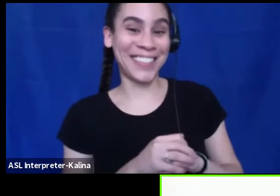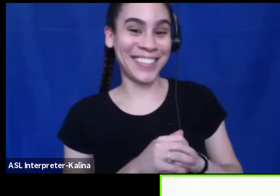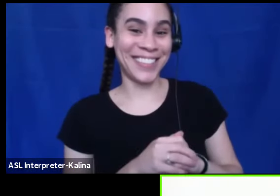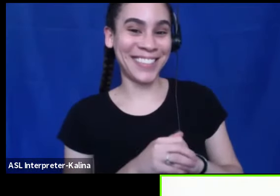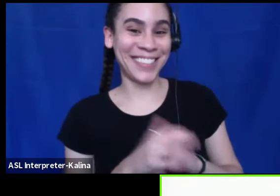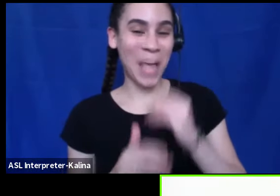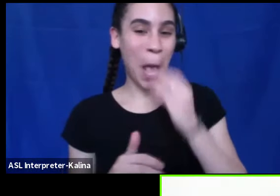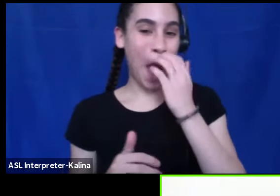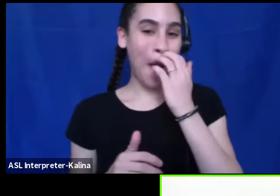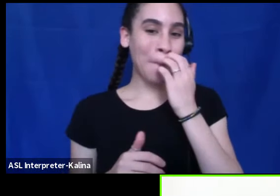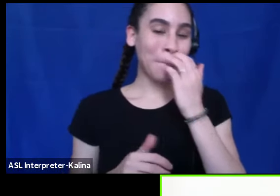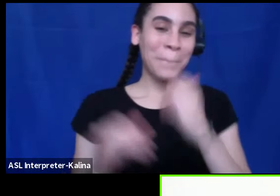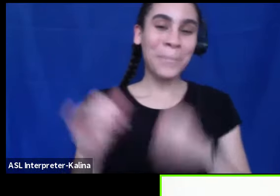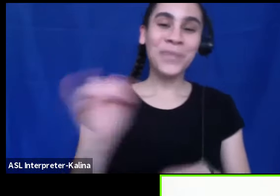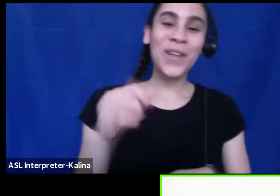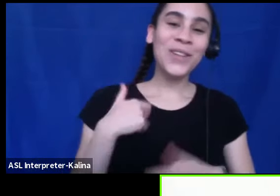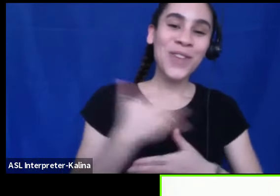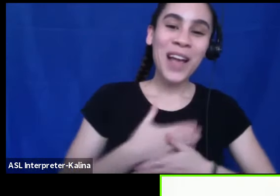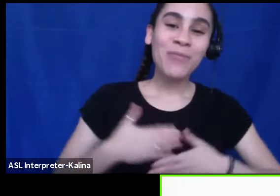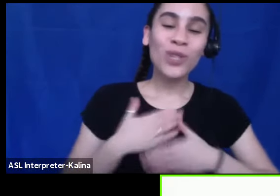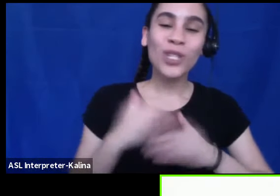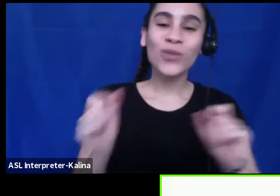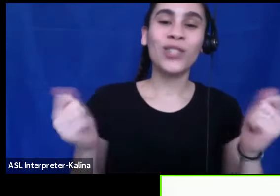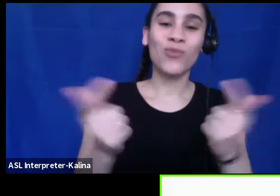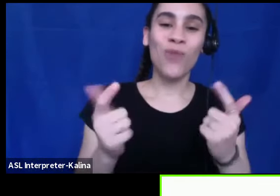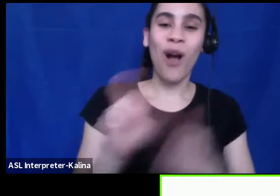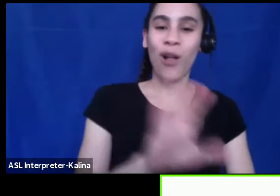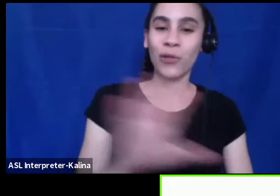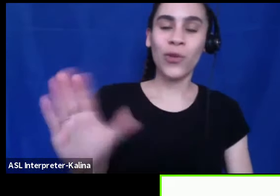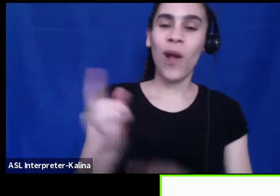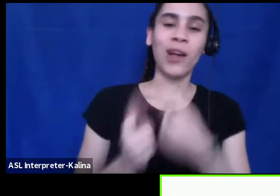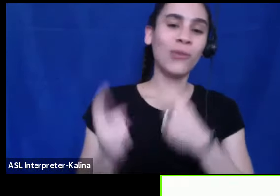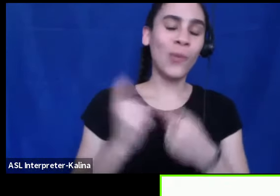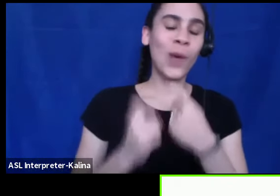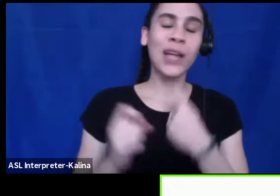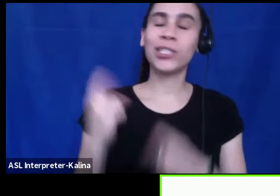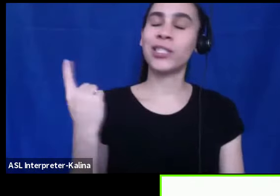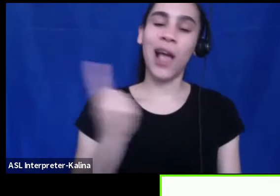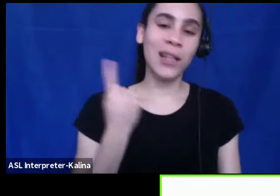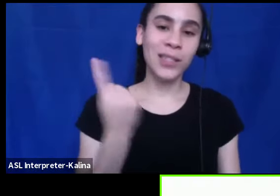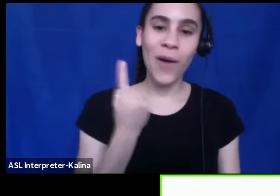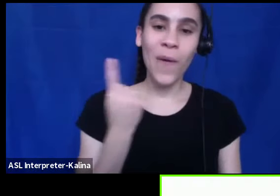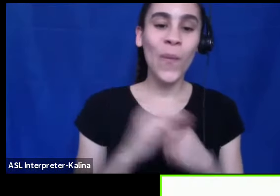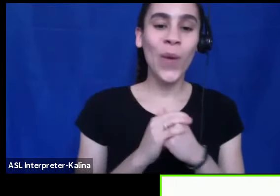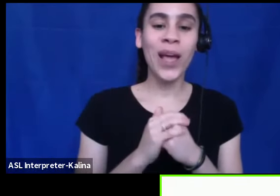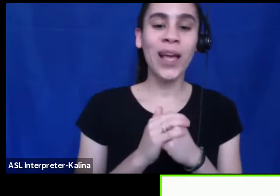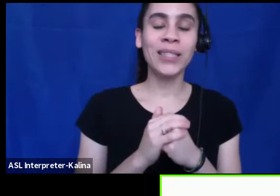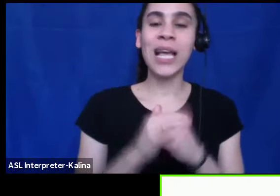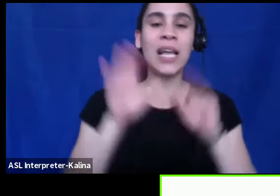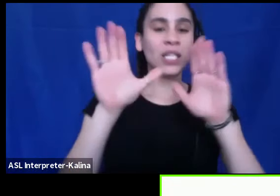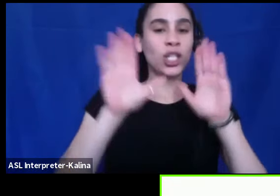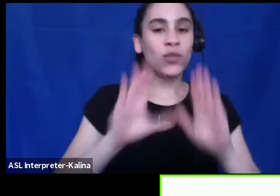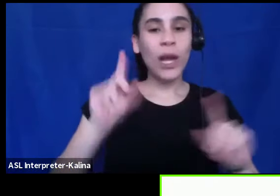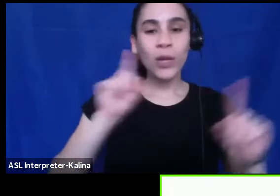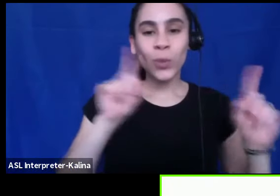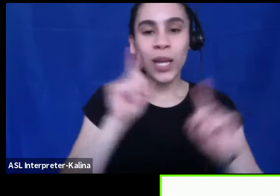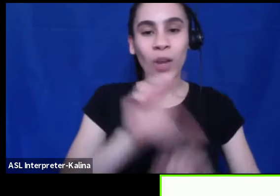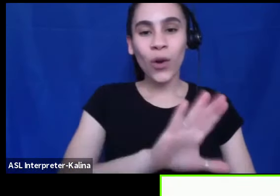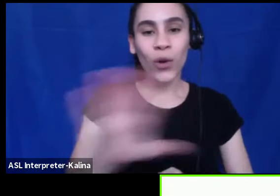And appreciate you all with your great questions. As always, this has been, it's great to hear your questions